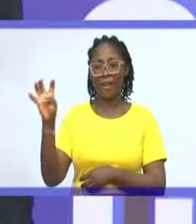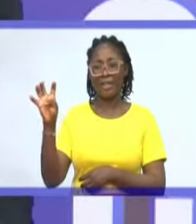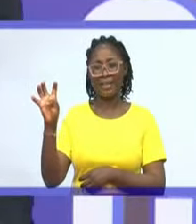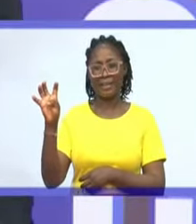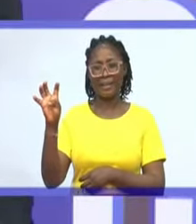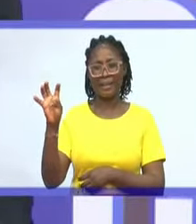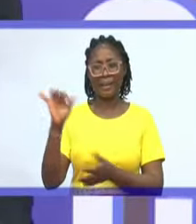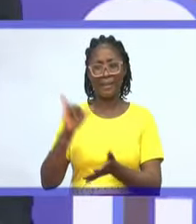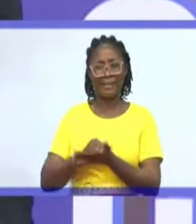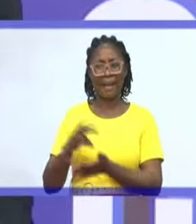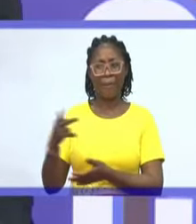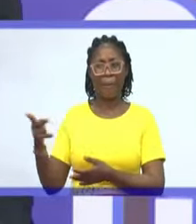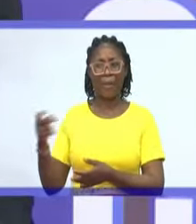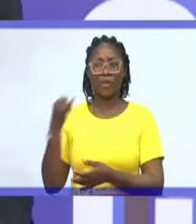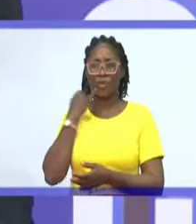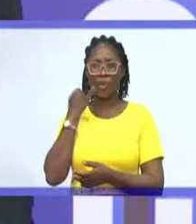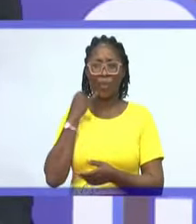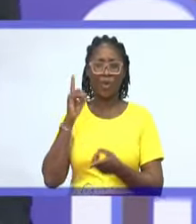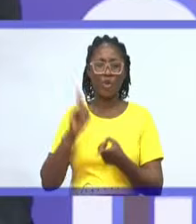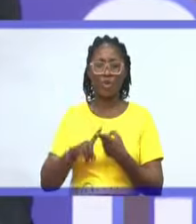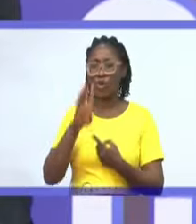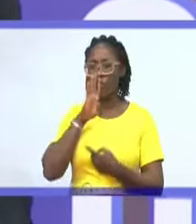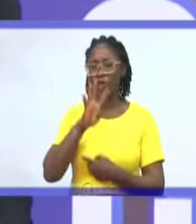That property is supposed to be